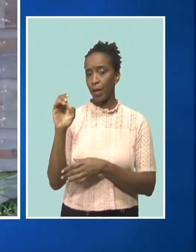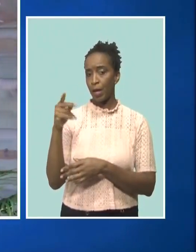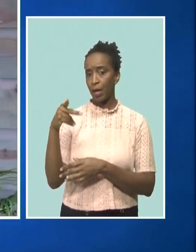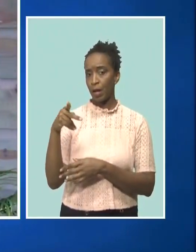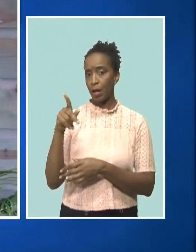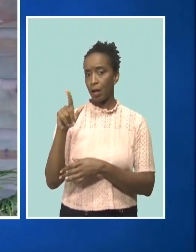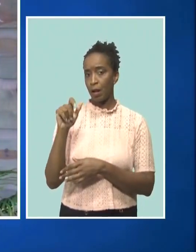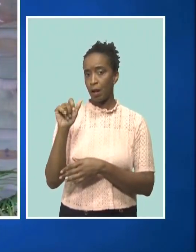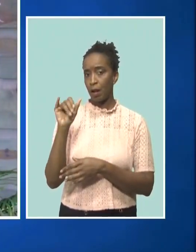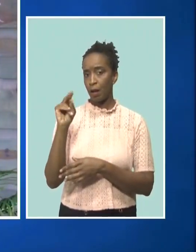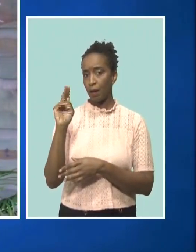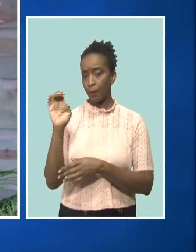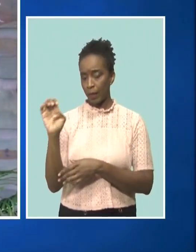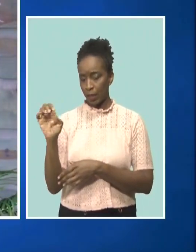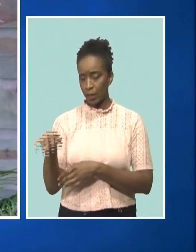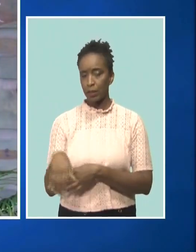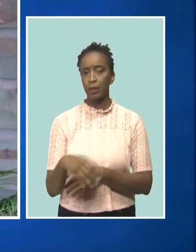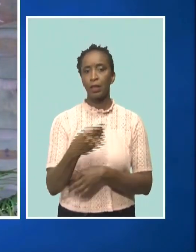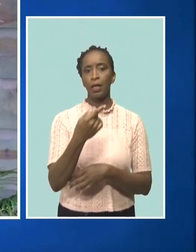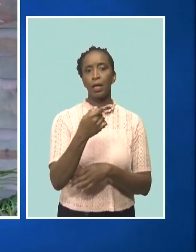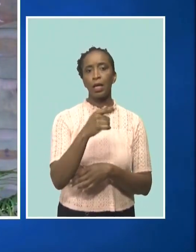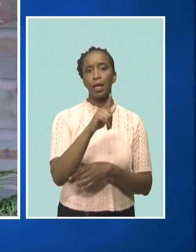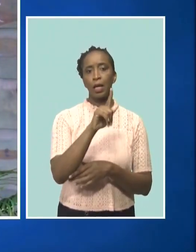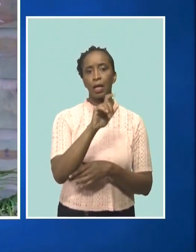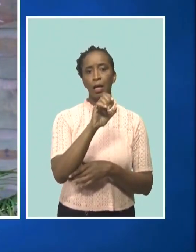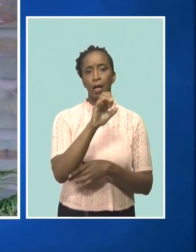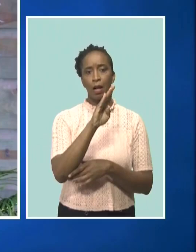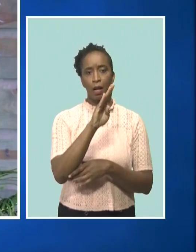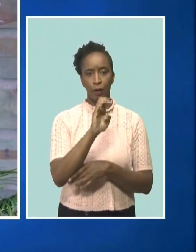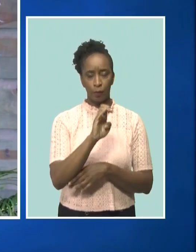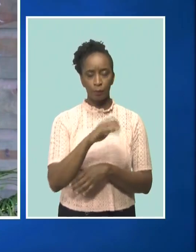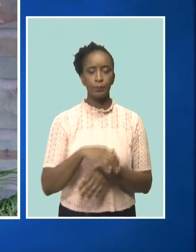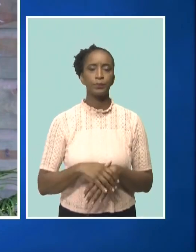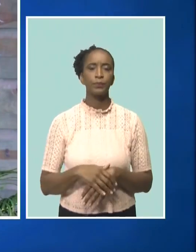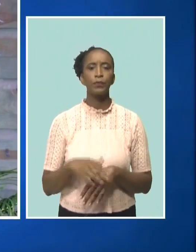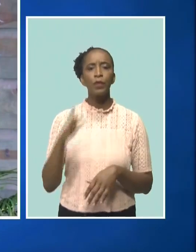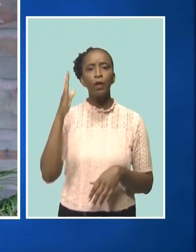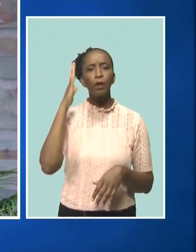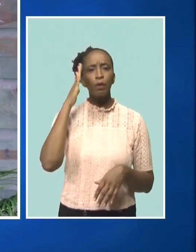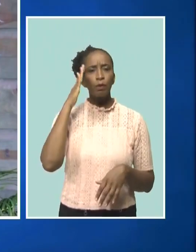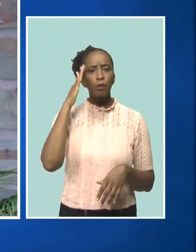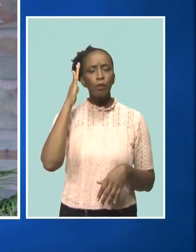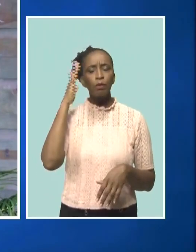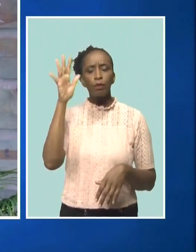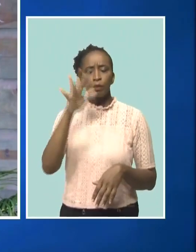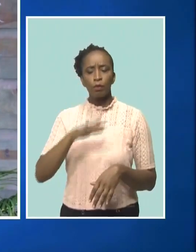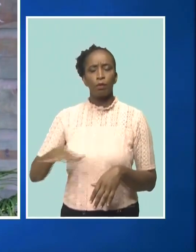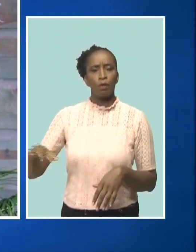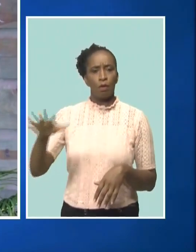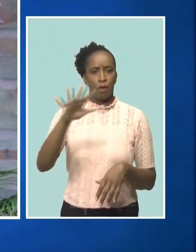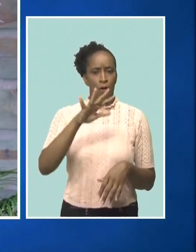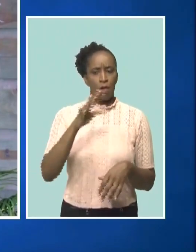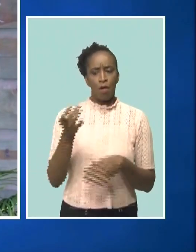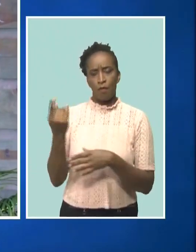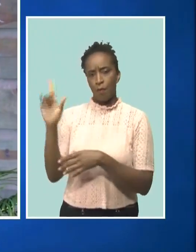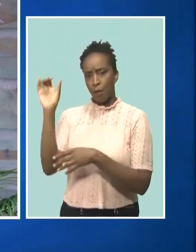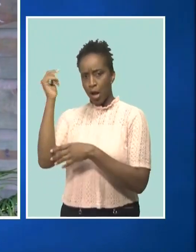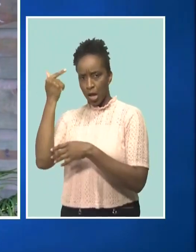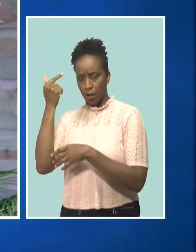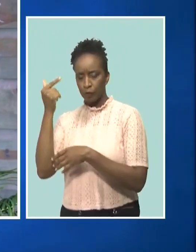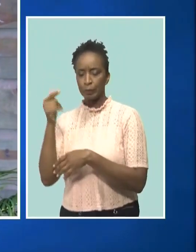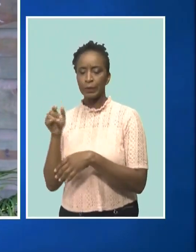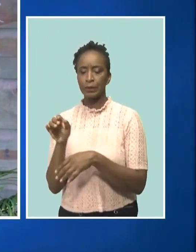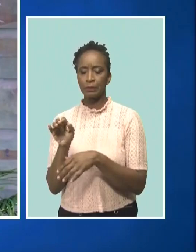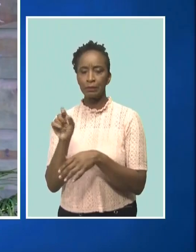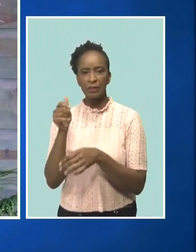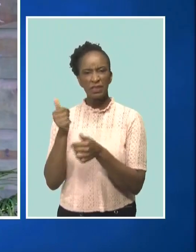that in the absence of a local government structure, these are the things that you may need to put in place to ensure that